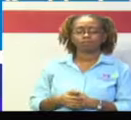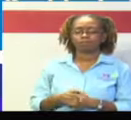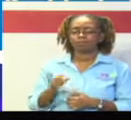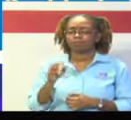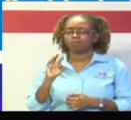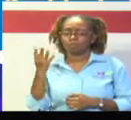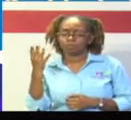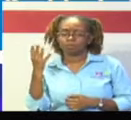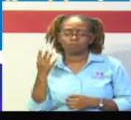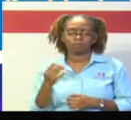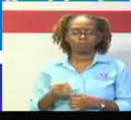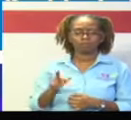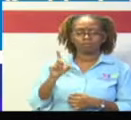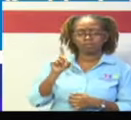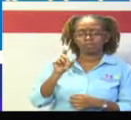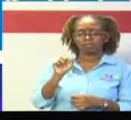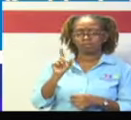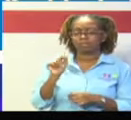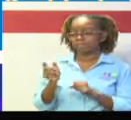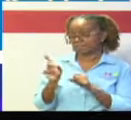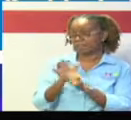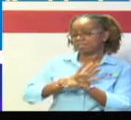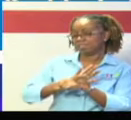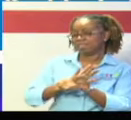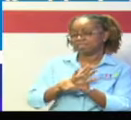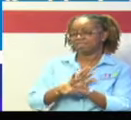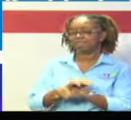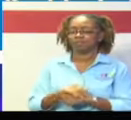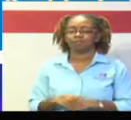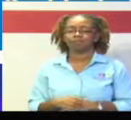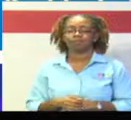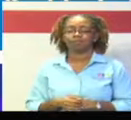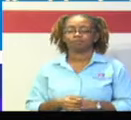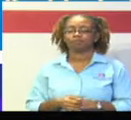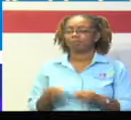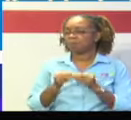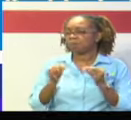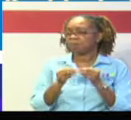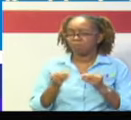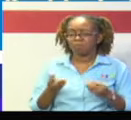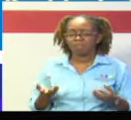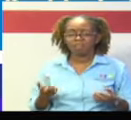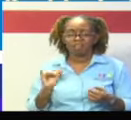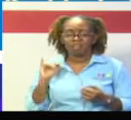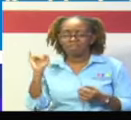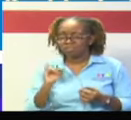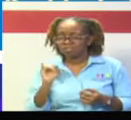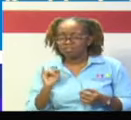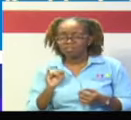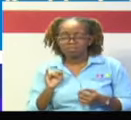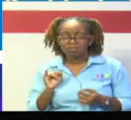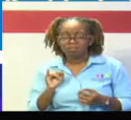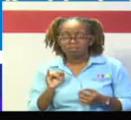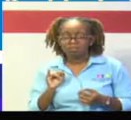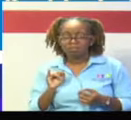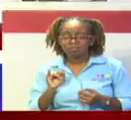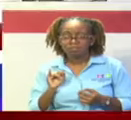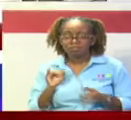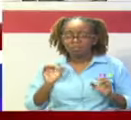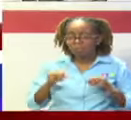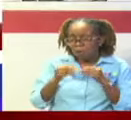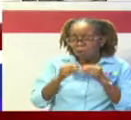the Delta variant is the most infectious and the most fatal, and should we be more concerned with that one than the rest of them?